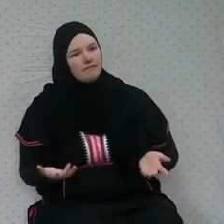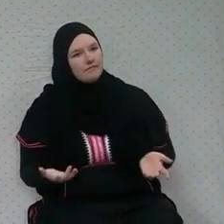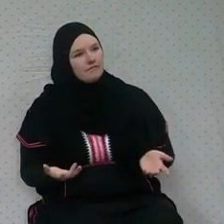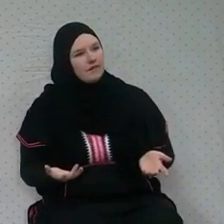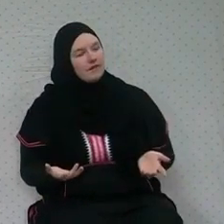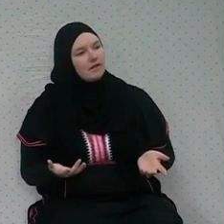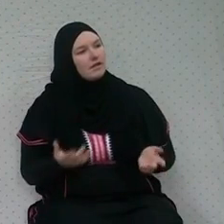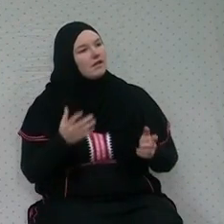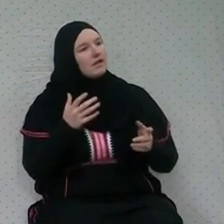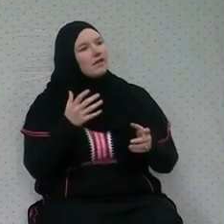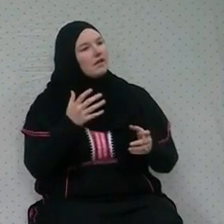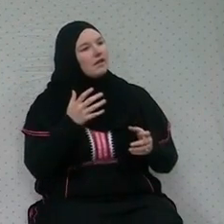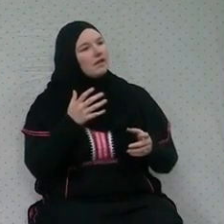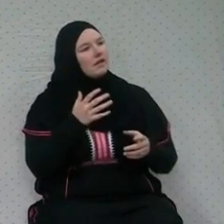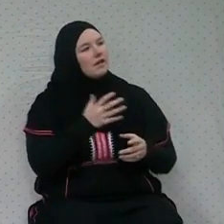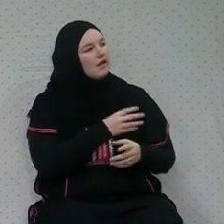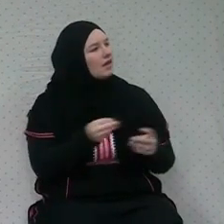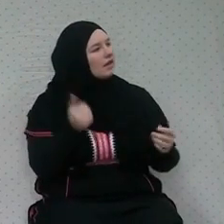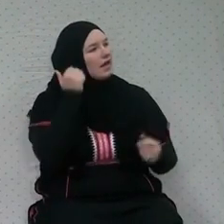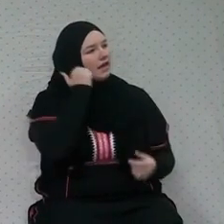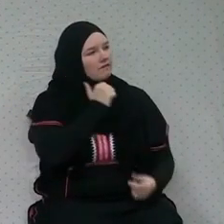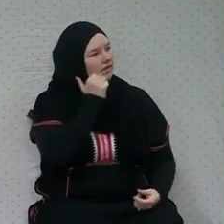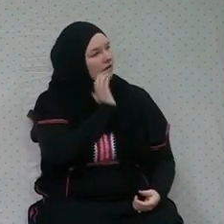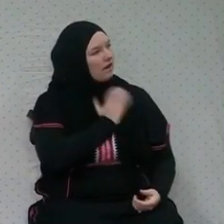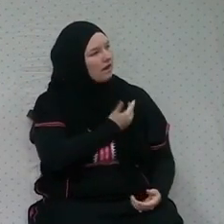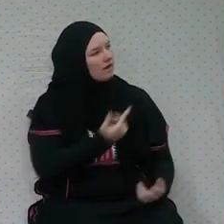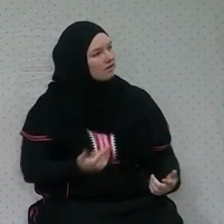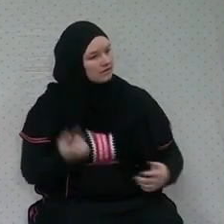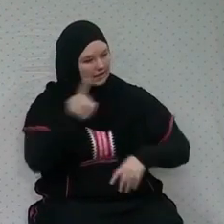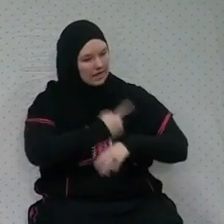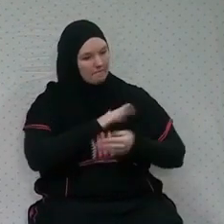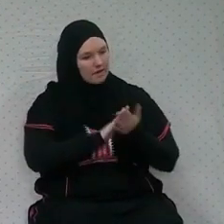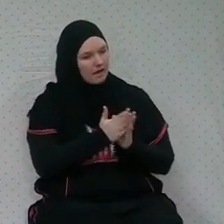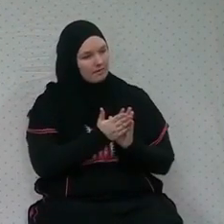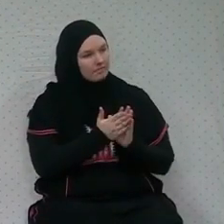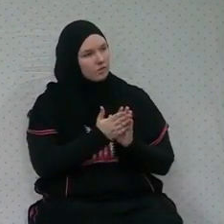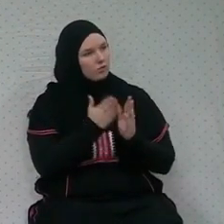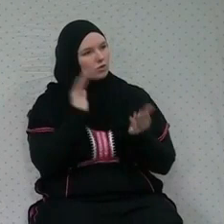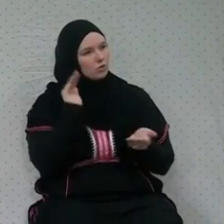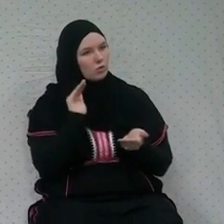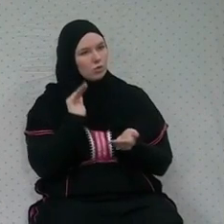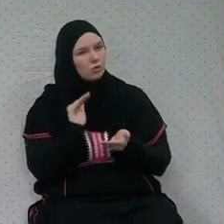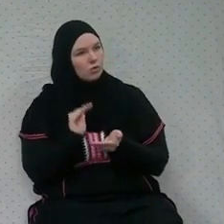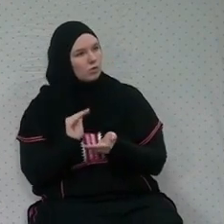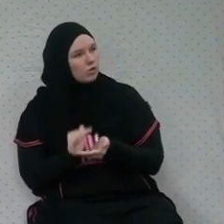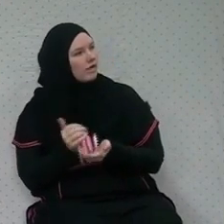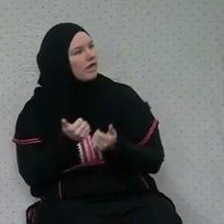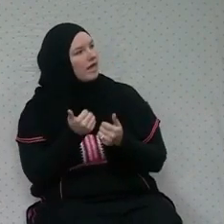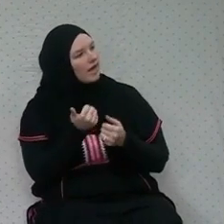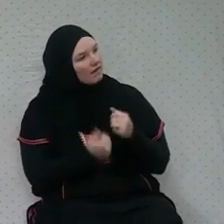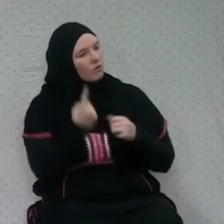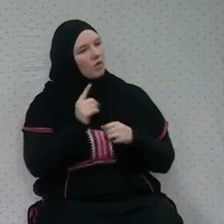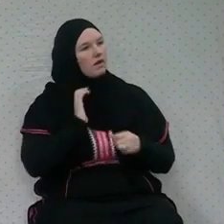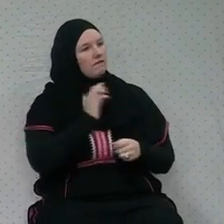And the train has left, and every day our life gets shorter. Every one of us is hanging